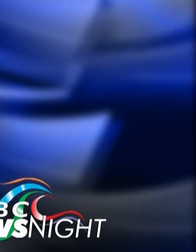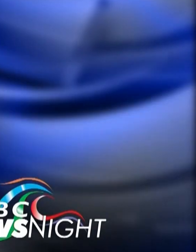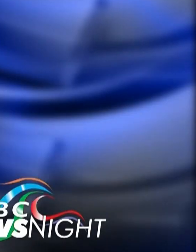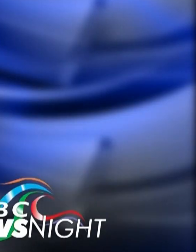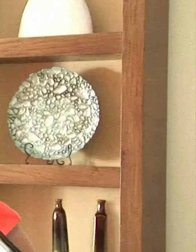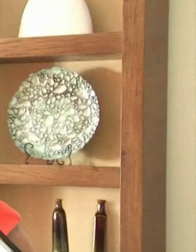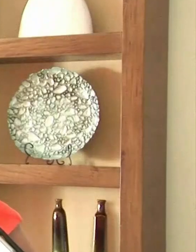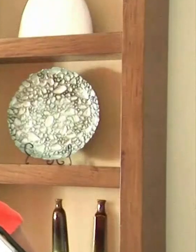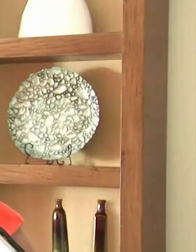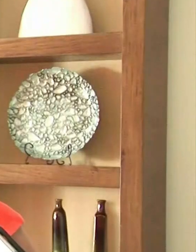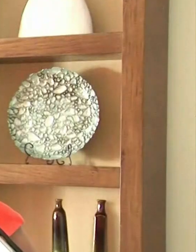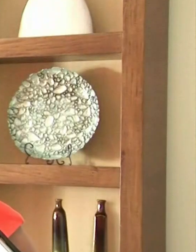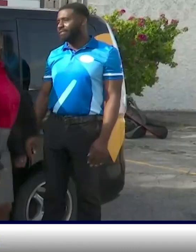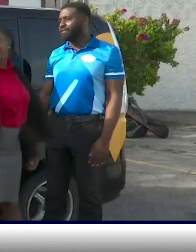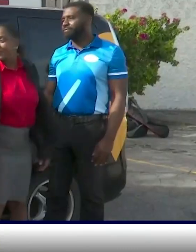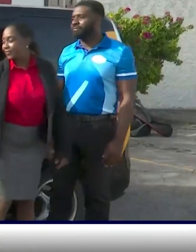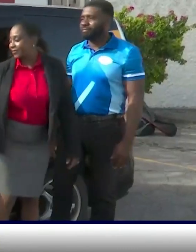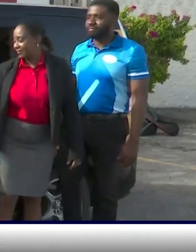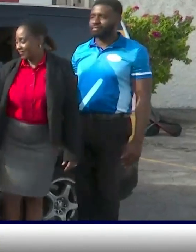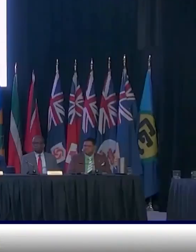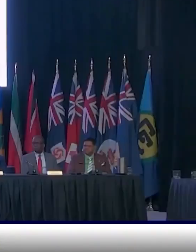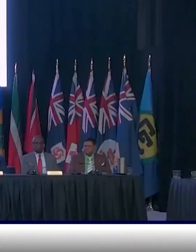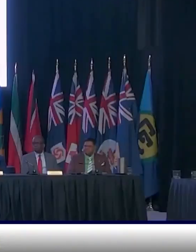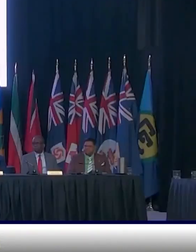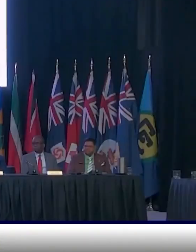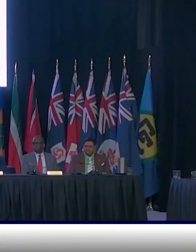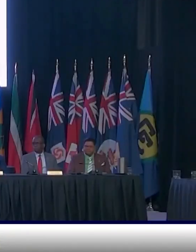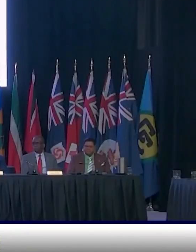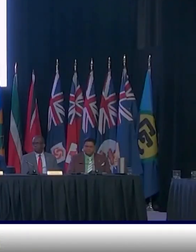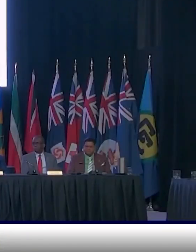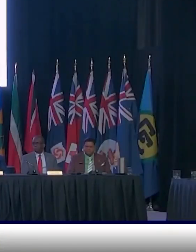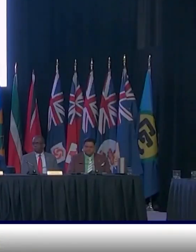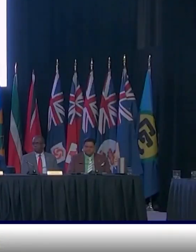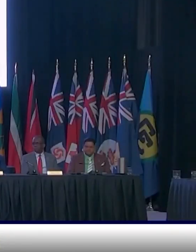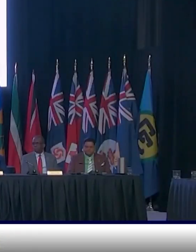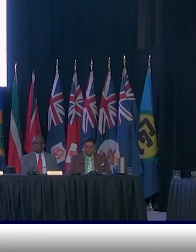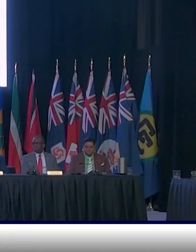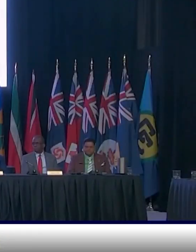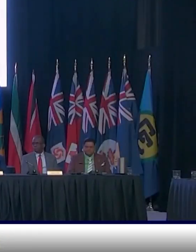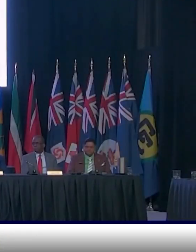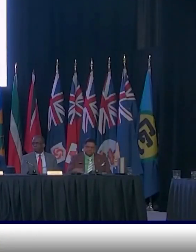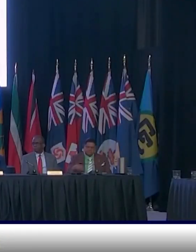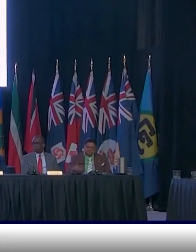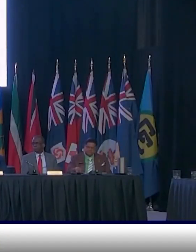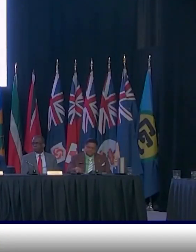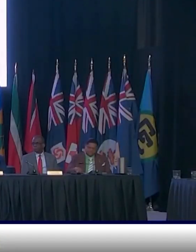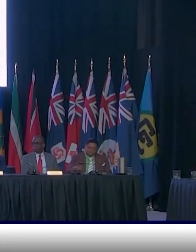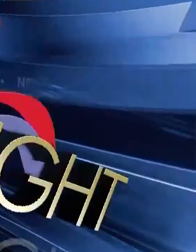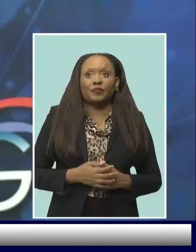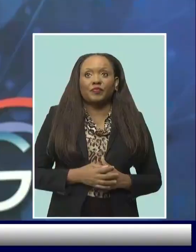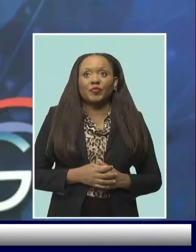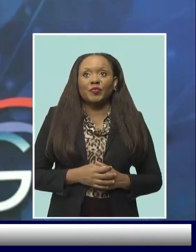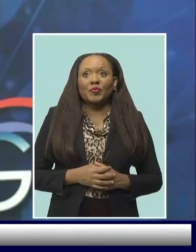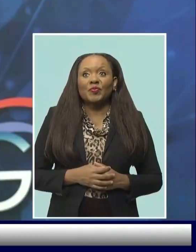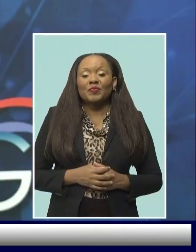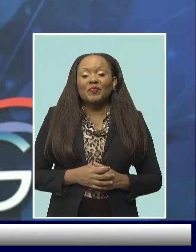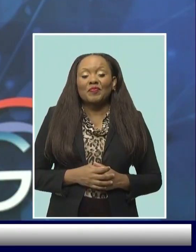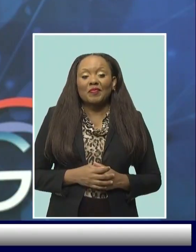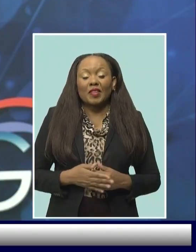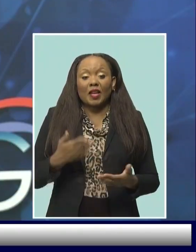Efforts are being made to boost mental health education in Barbados. A rum distillery, an organization which warns about